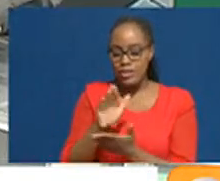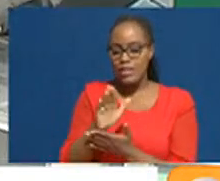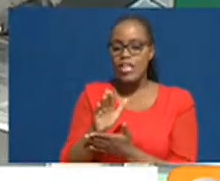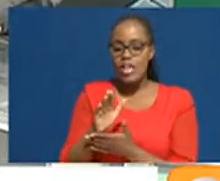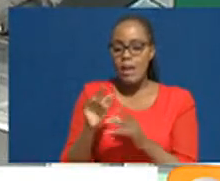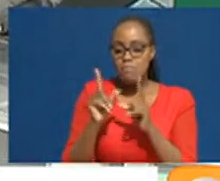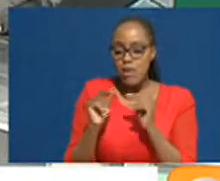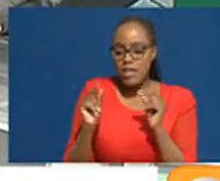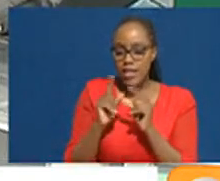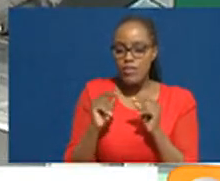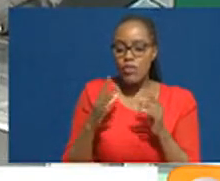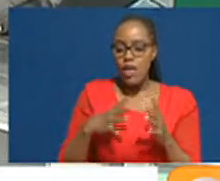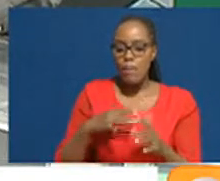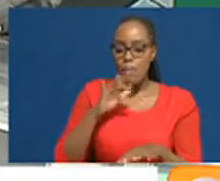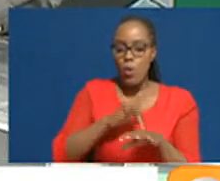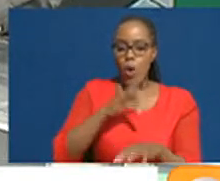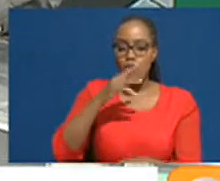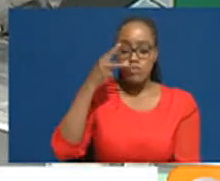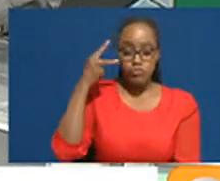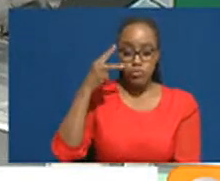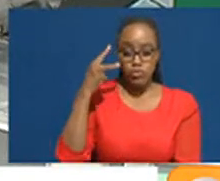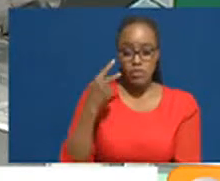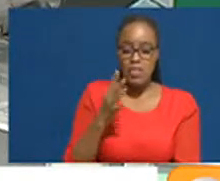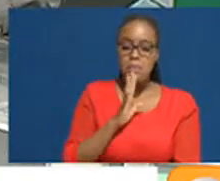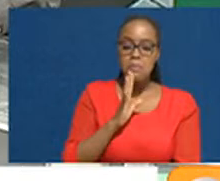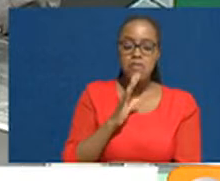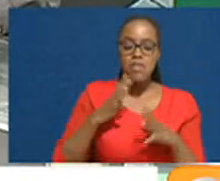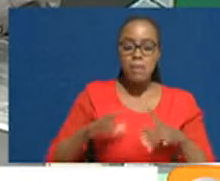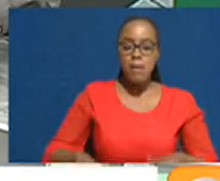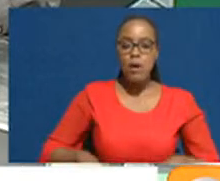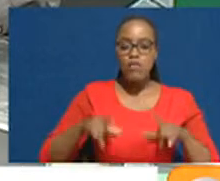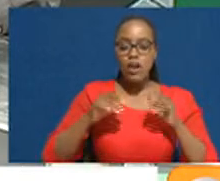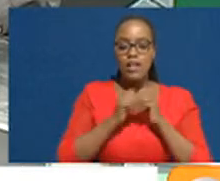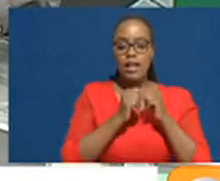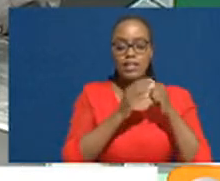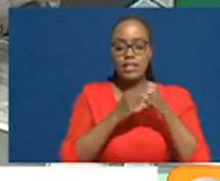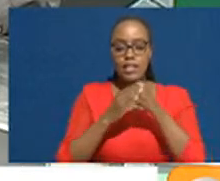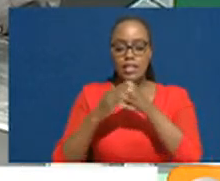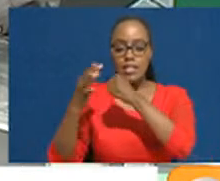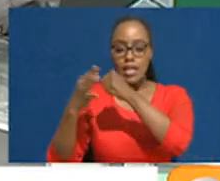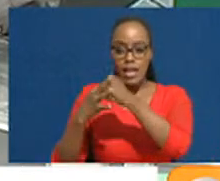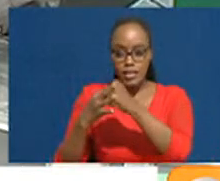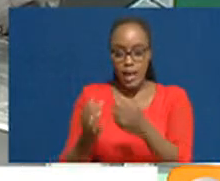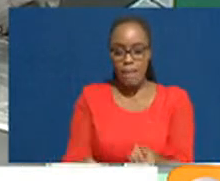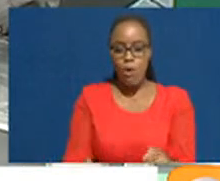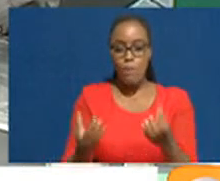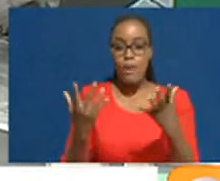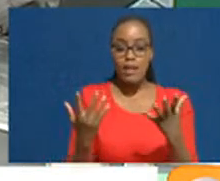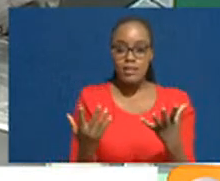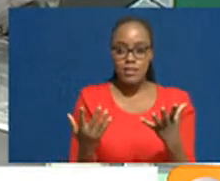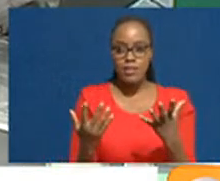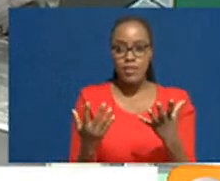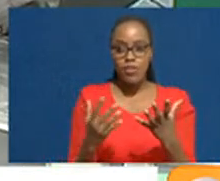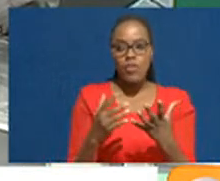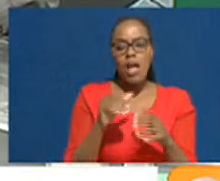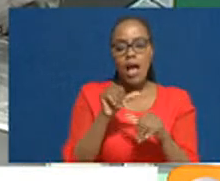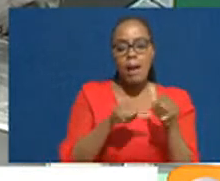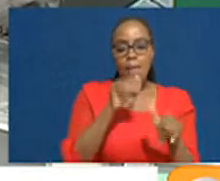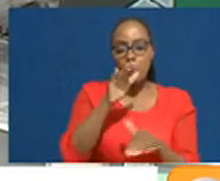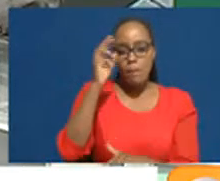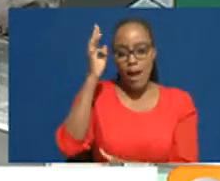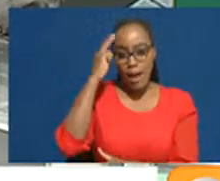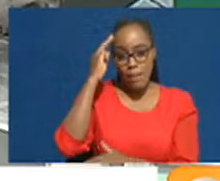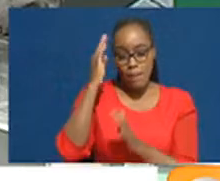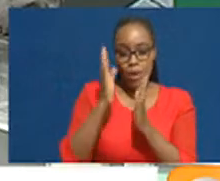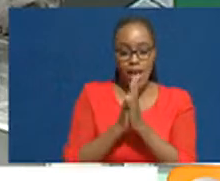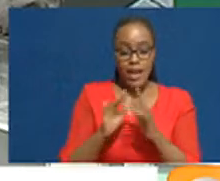of terrorism, Serfin Acheng spoke to survivors of the 1998 bomb blast about their memories